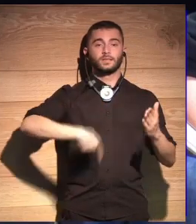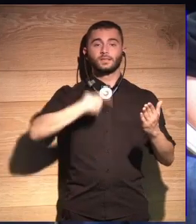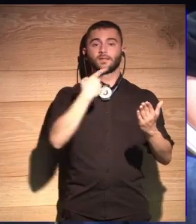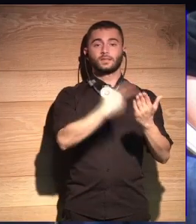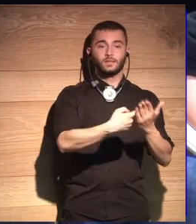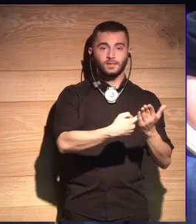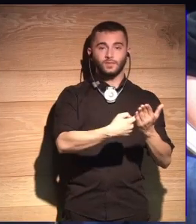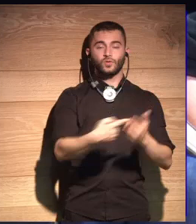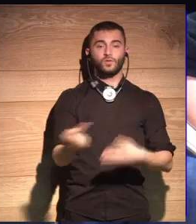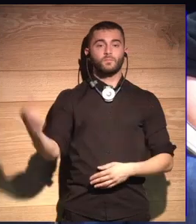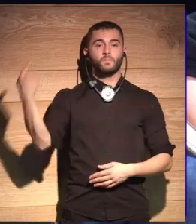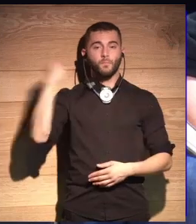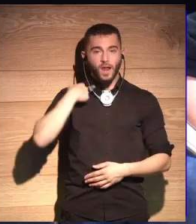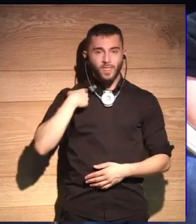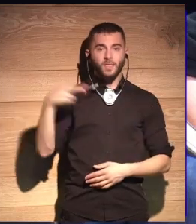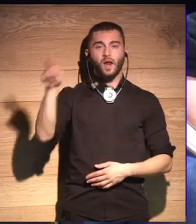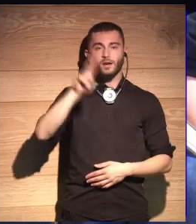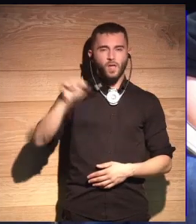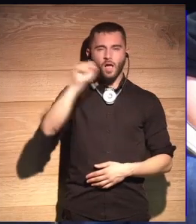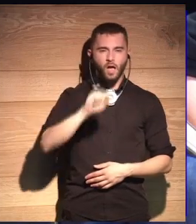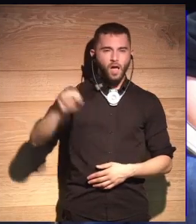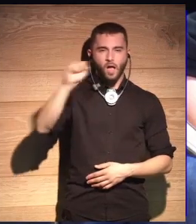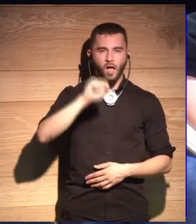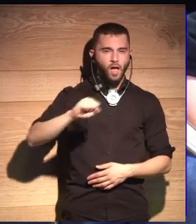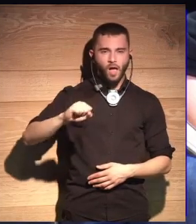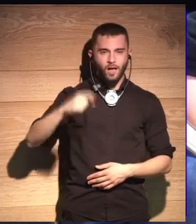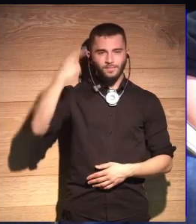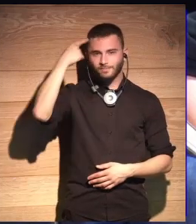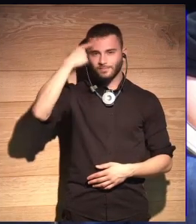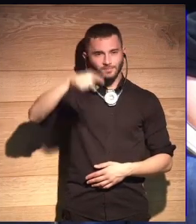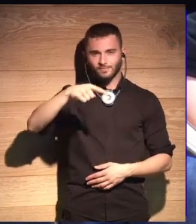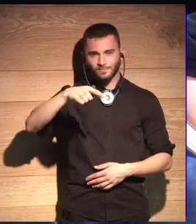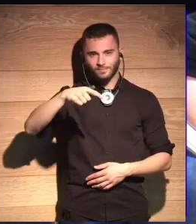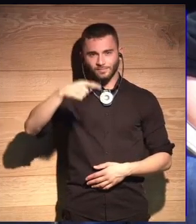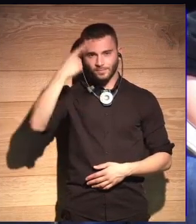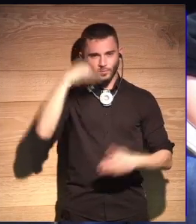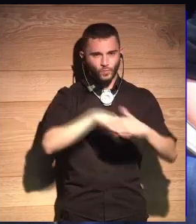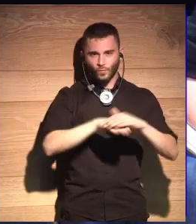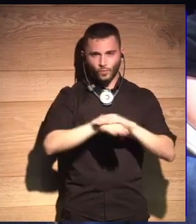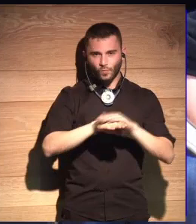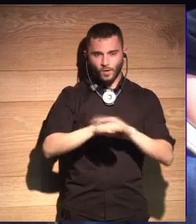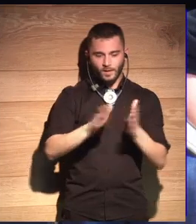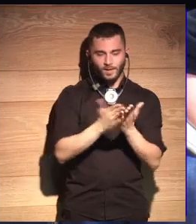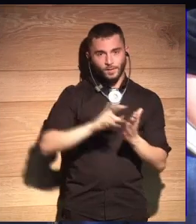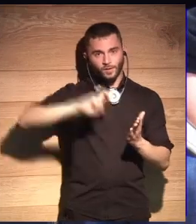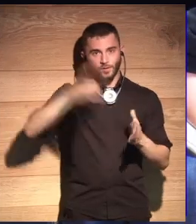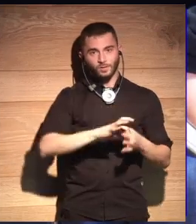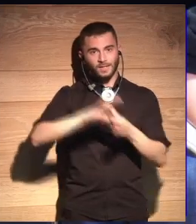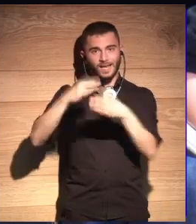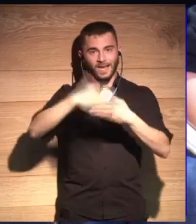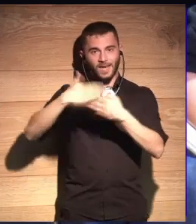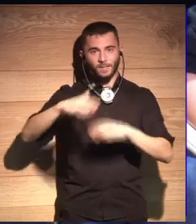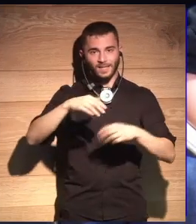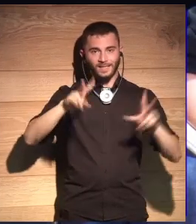many years. But I think that one thing which, and this is partly relates back to my previous book of mine, The Limits of Neoliberalism, is that I think